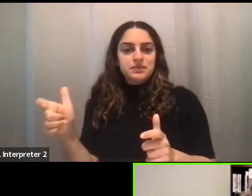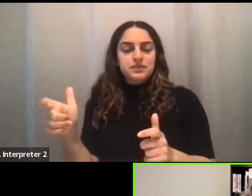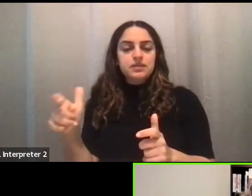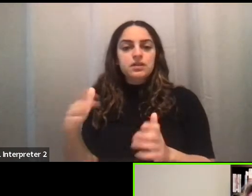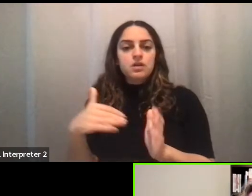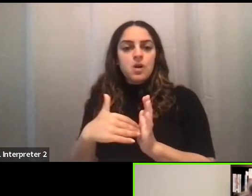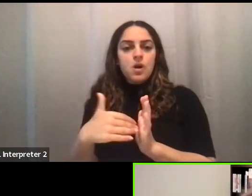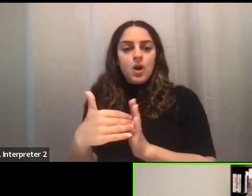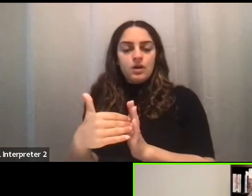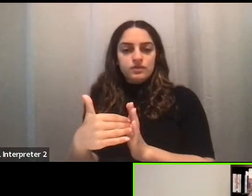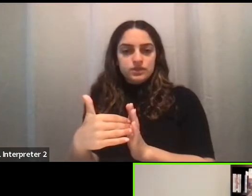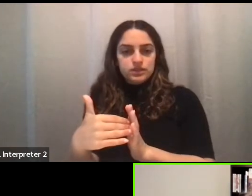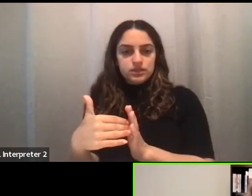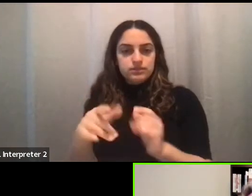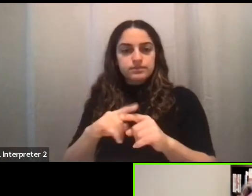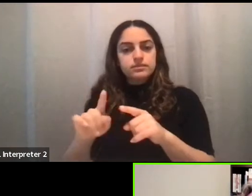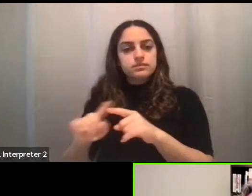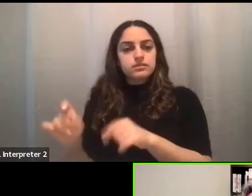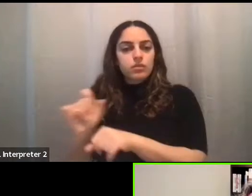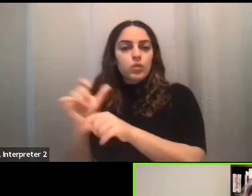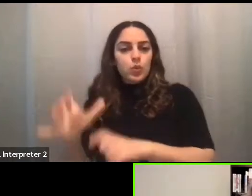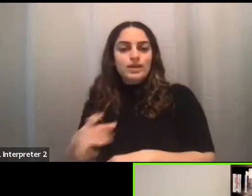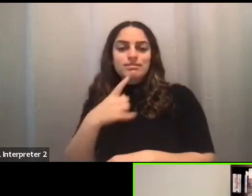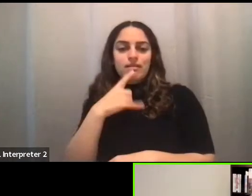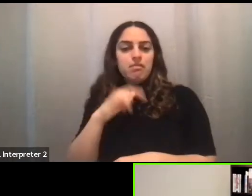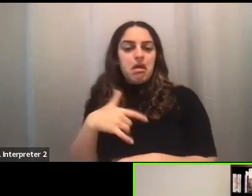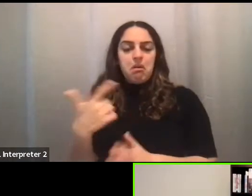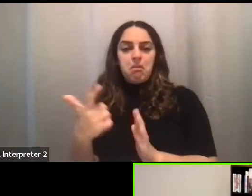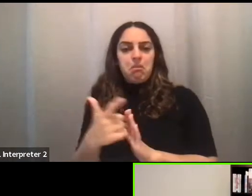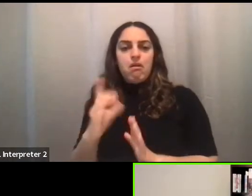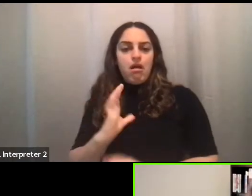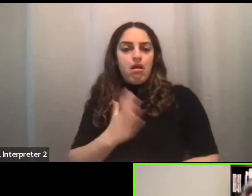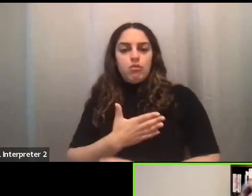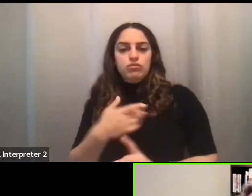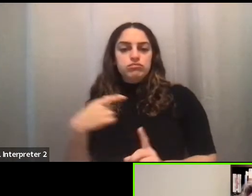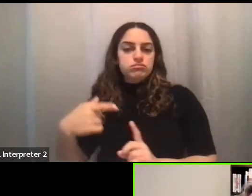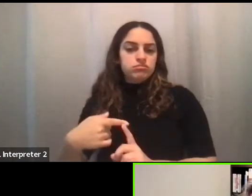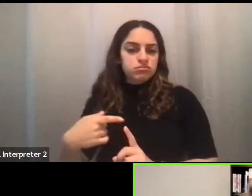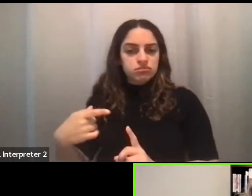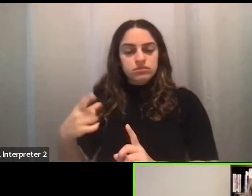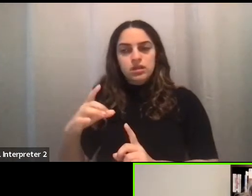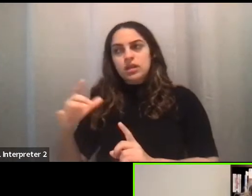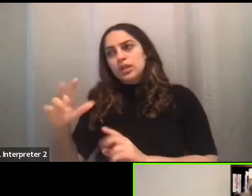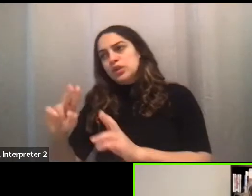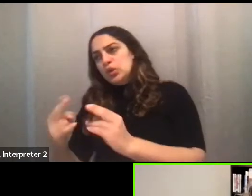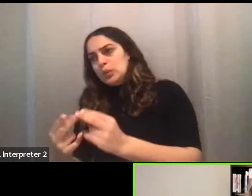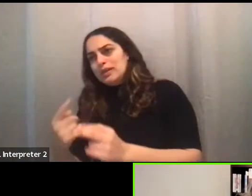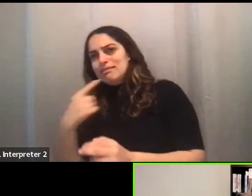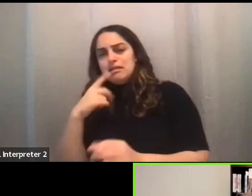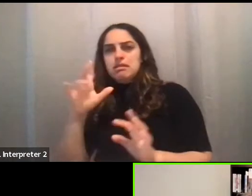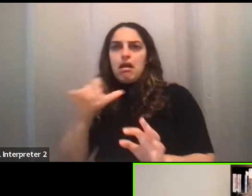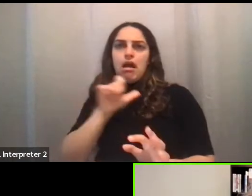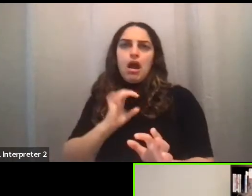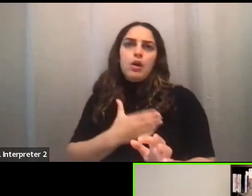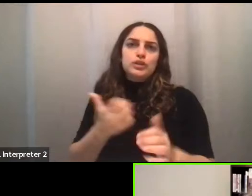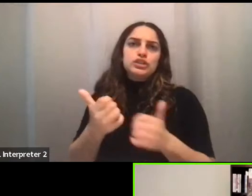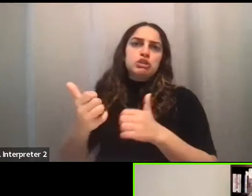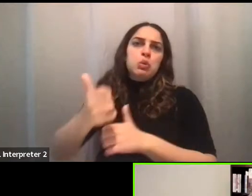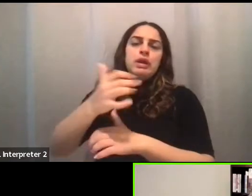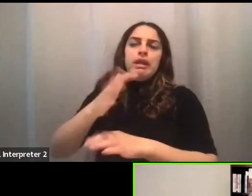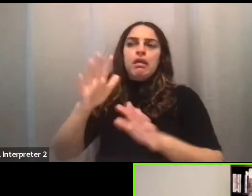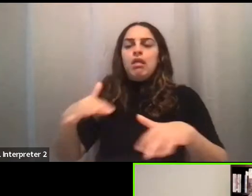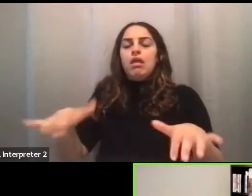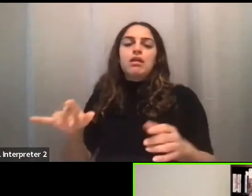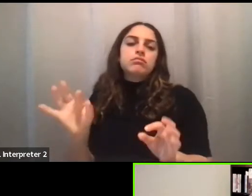uh various employers said this violates our prerogatives and unions said this violates our seniority and very little change would happen